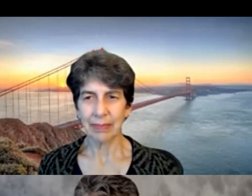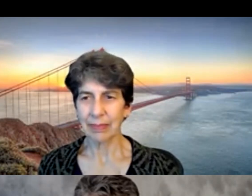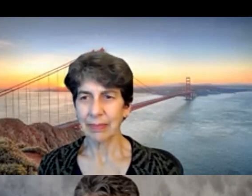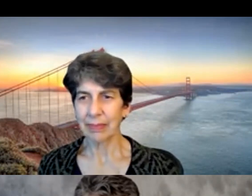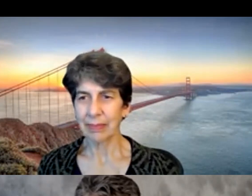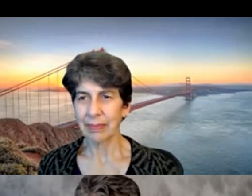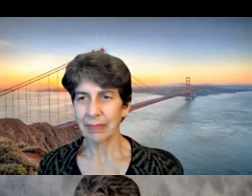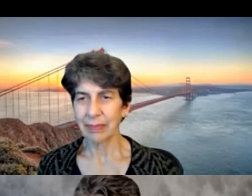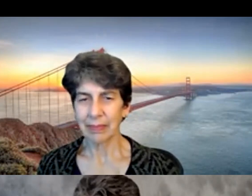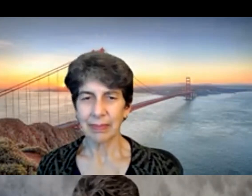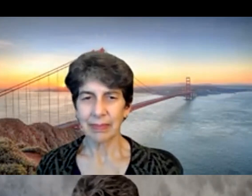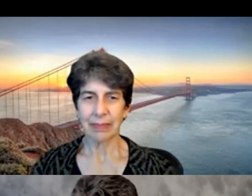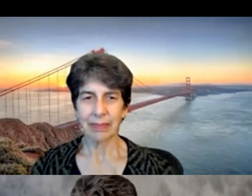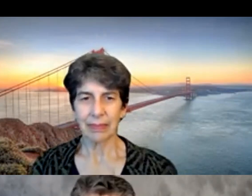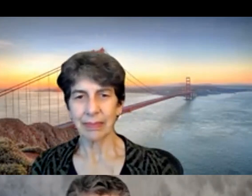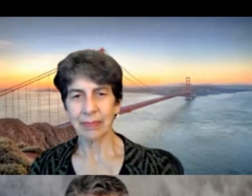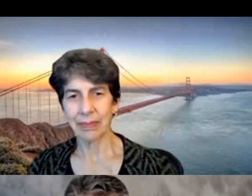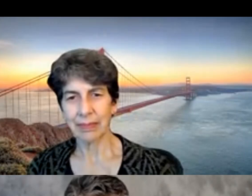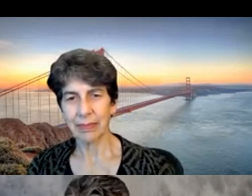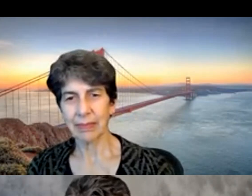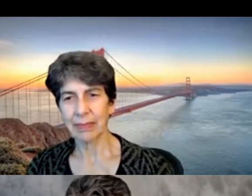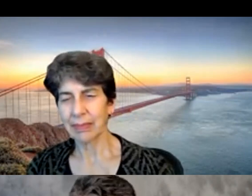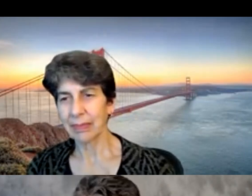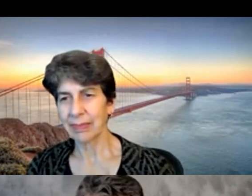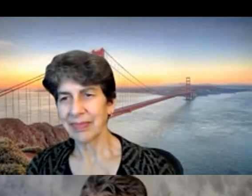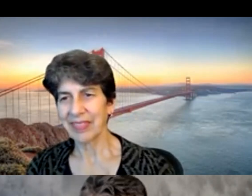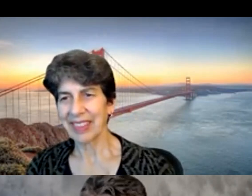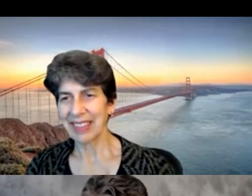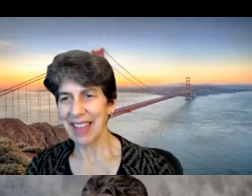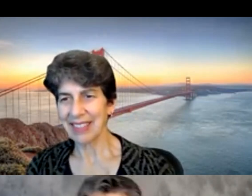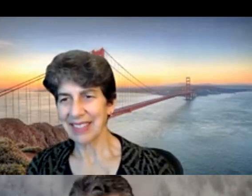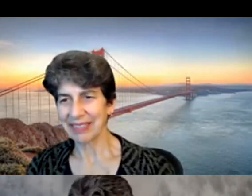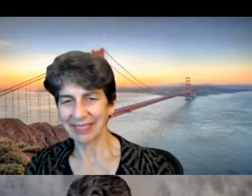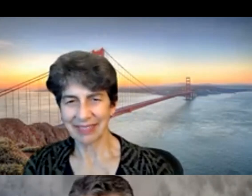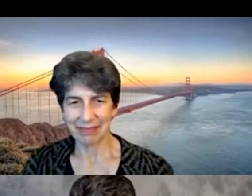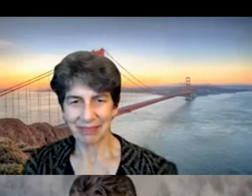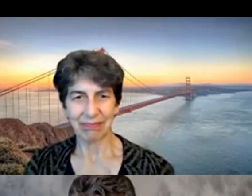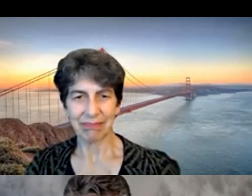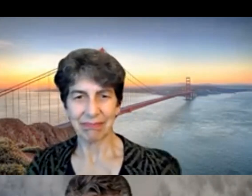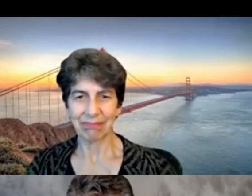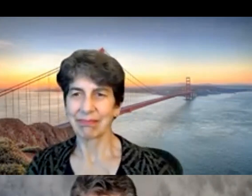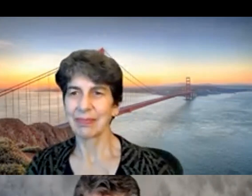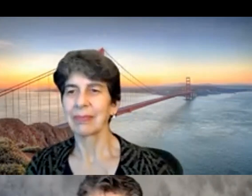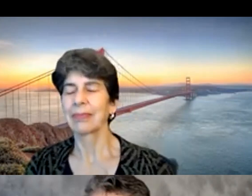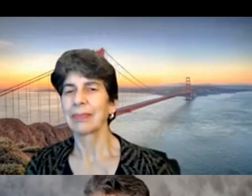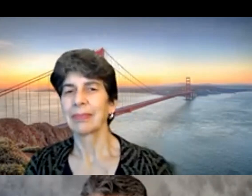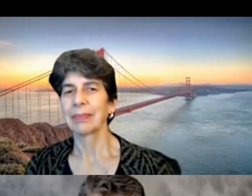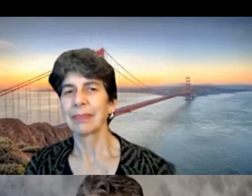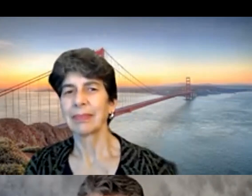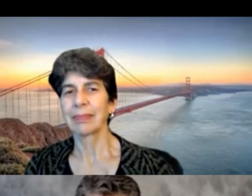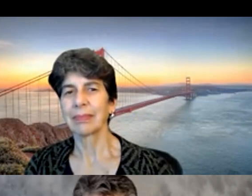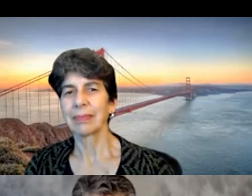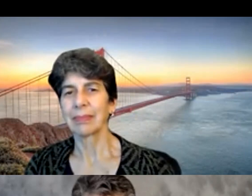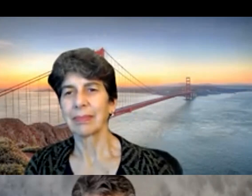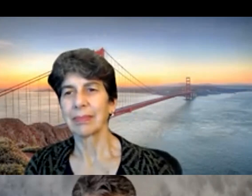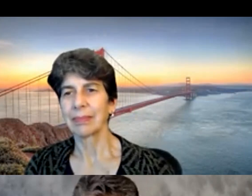Connie, is your line? What? Can you hear me? Yes. Yes. So you've gone over a